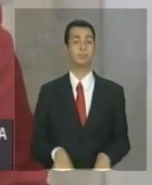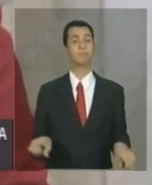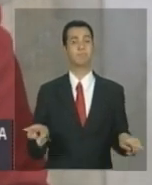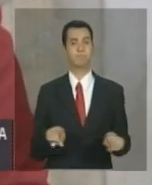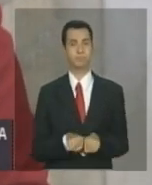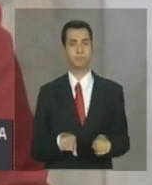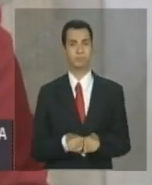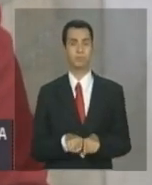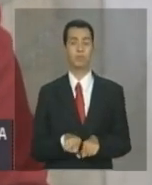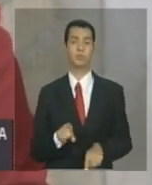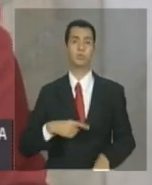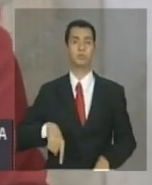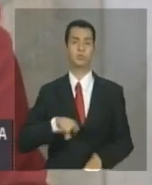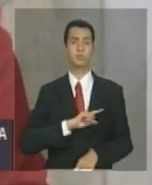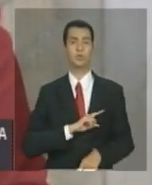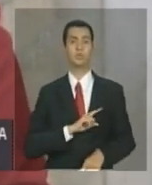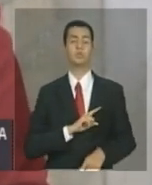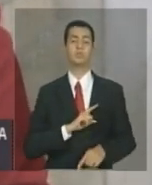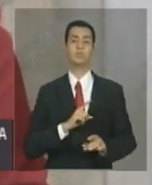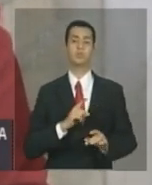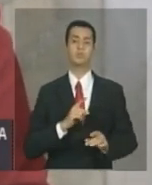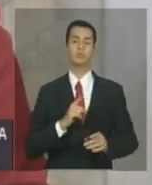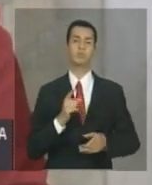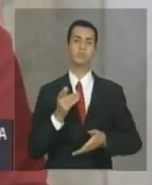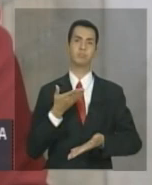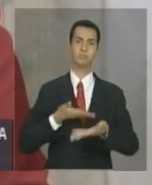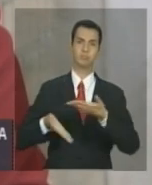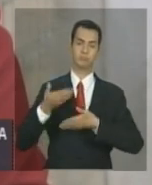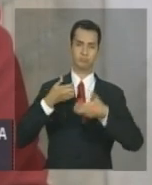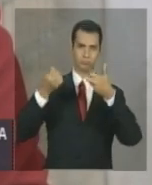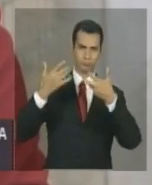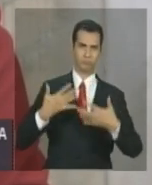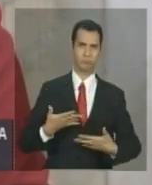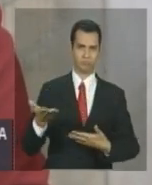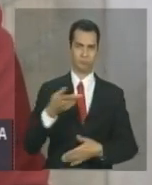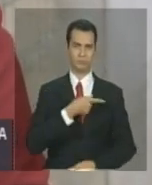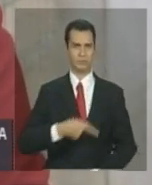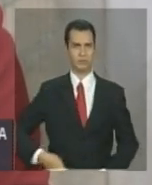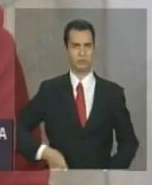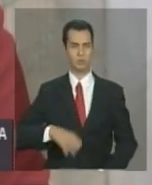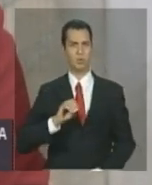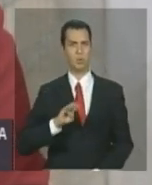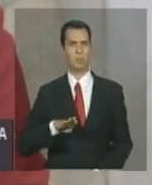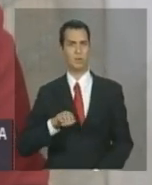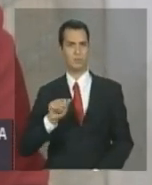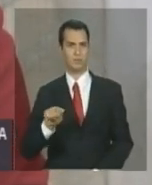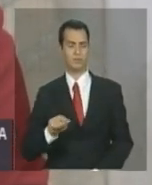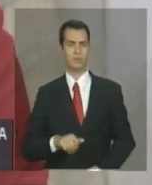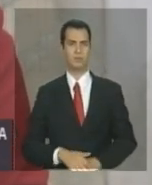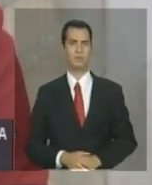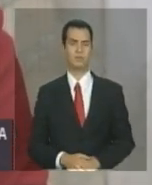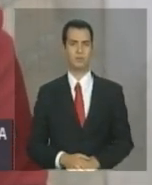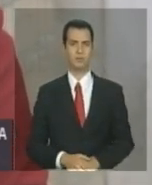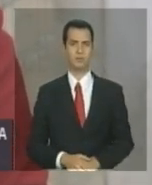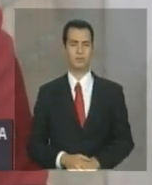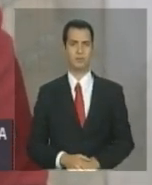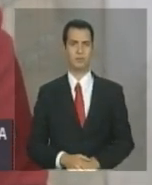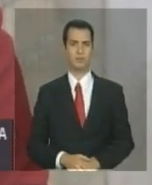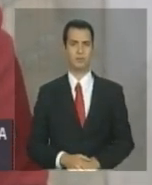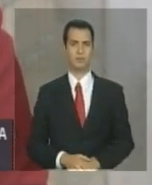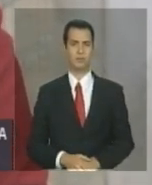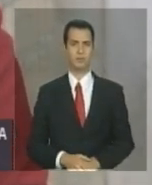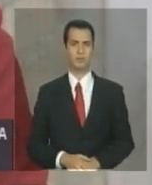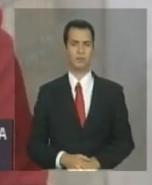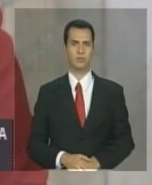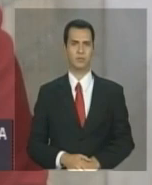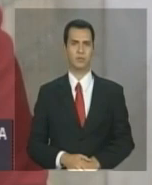também compartilhamos com o presidente Obama. Furthermore, we also discussed with President Obama as questões relativas a essa